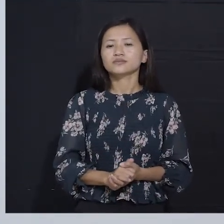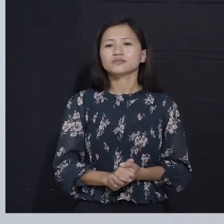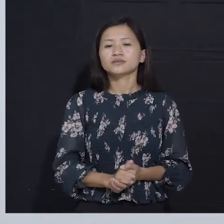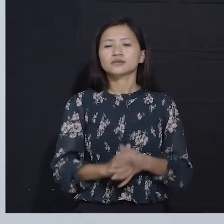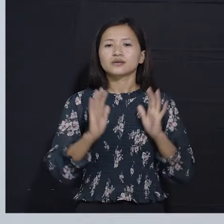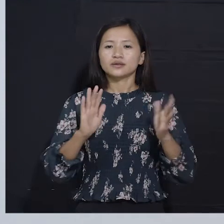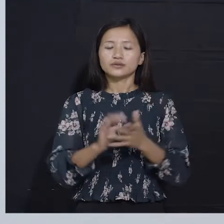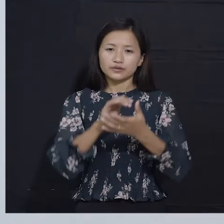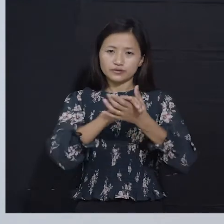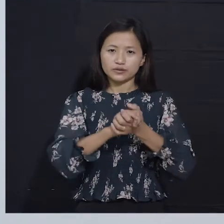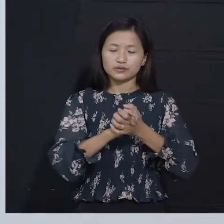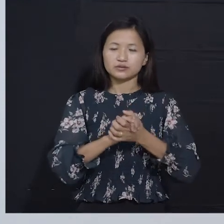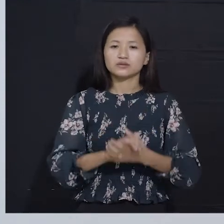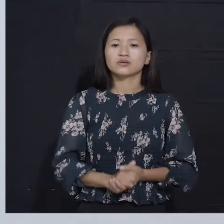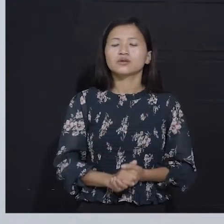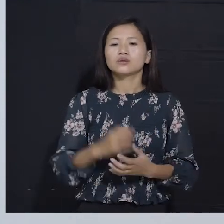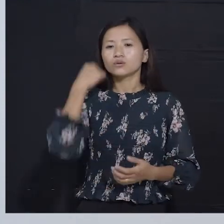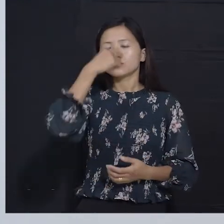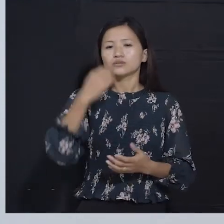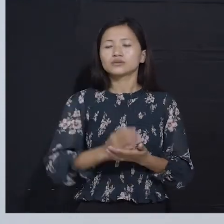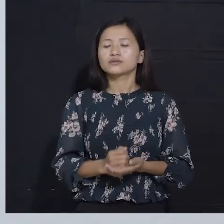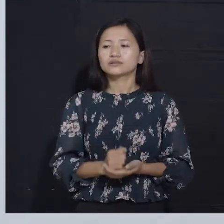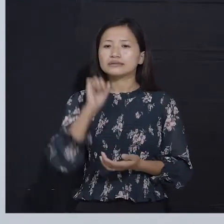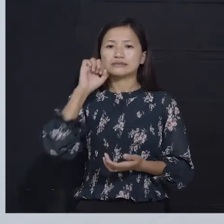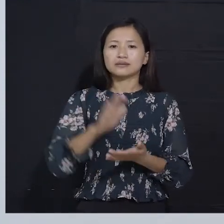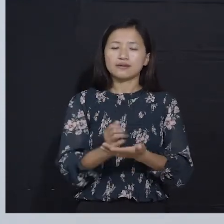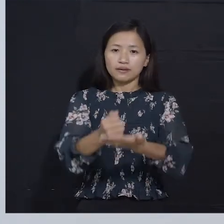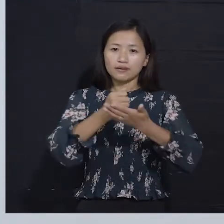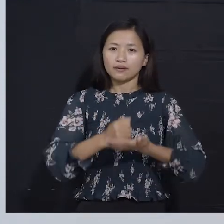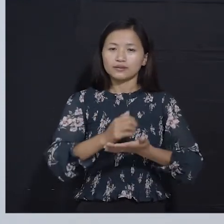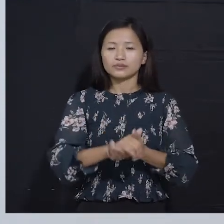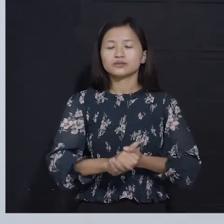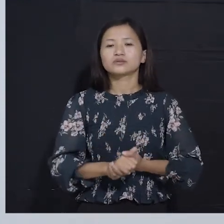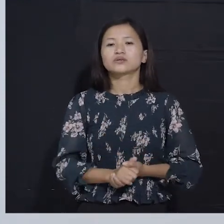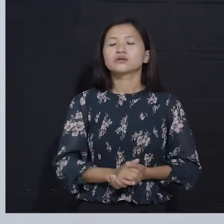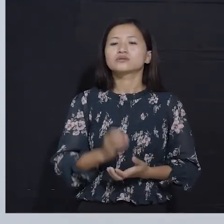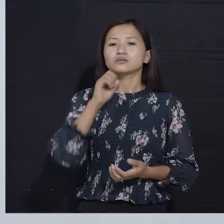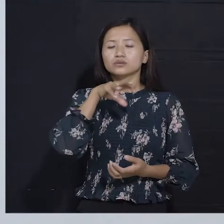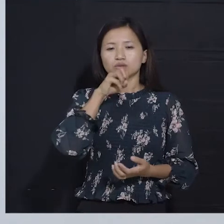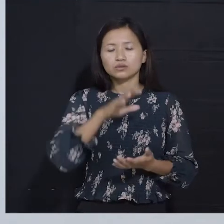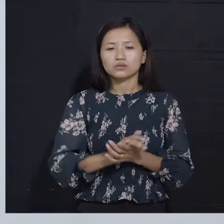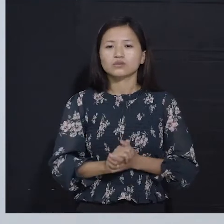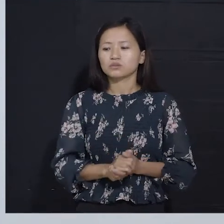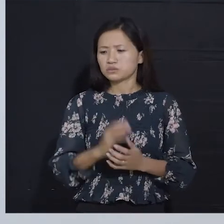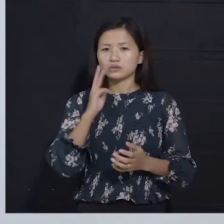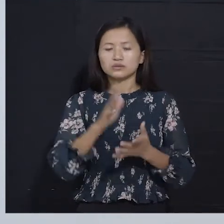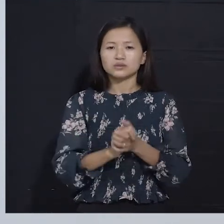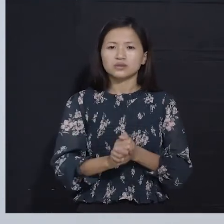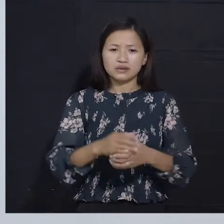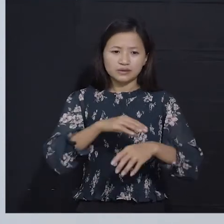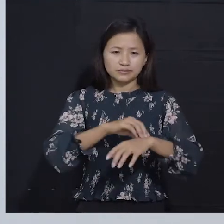He had got a friend, that is the dog, whom he helped. Okay, he helped the dog because the dog was wounded, and